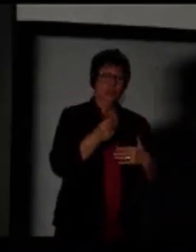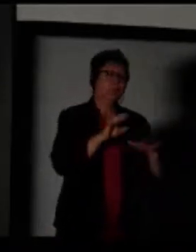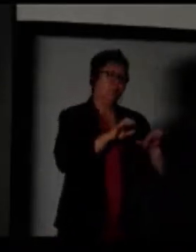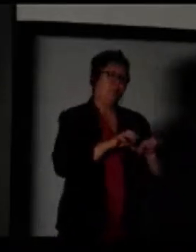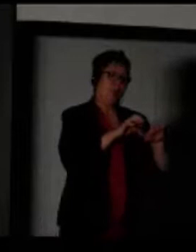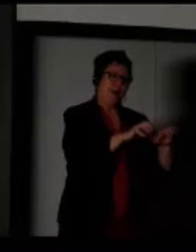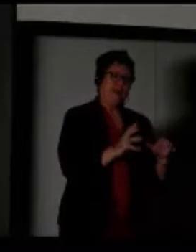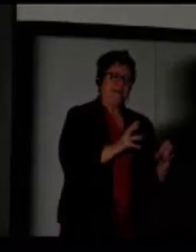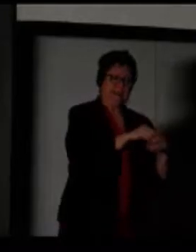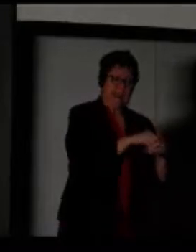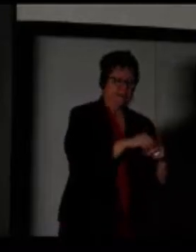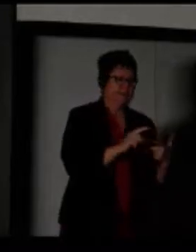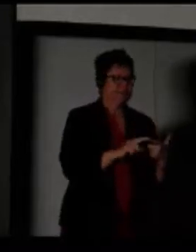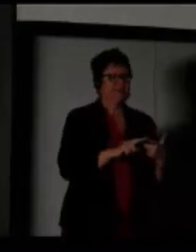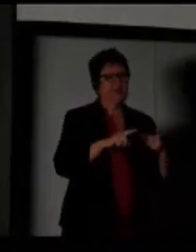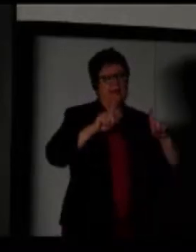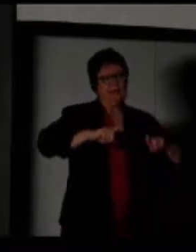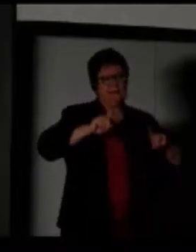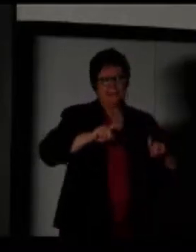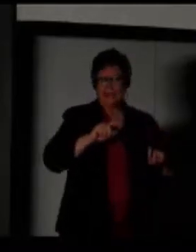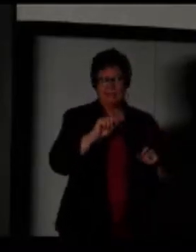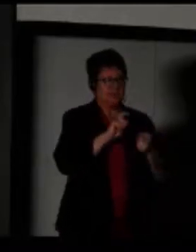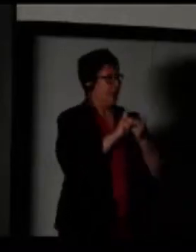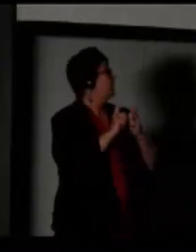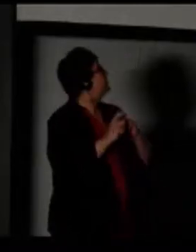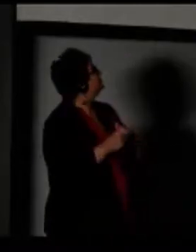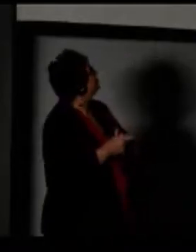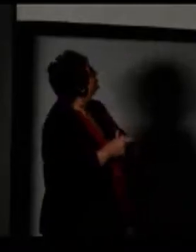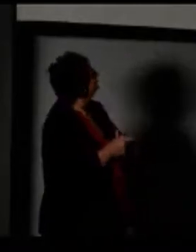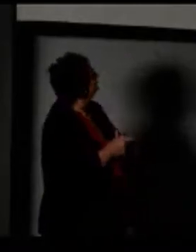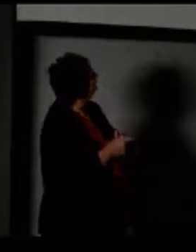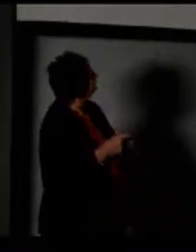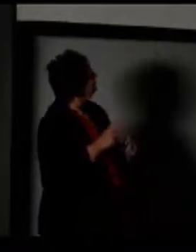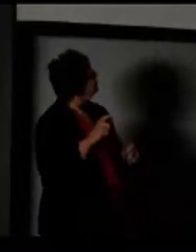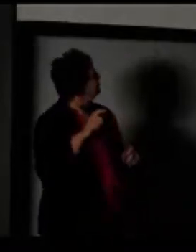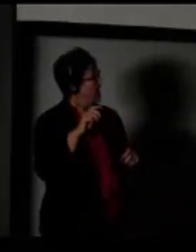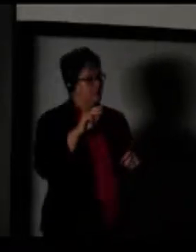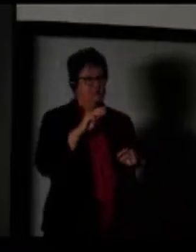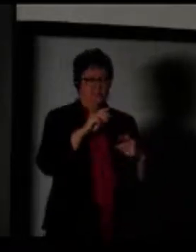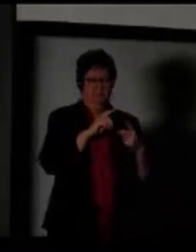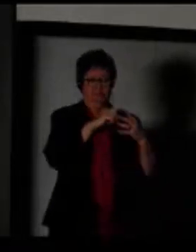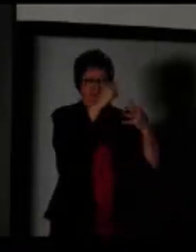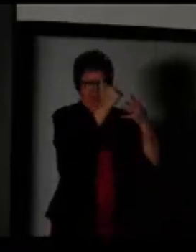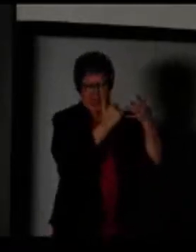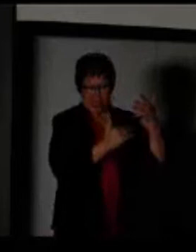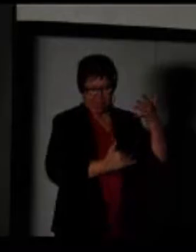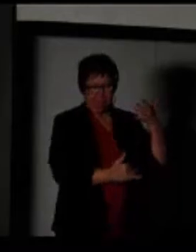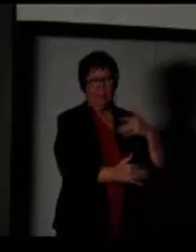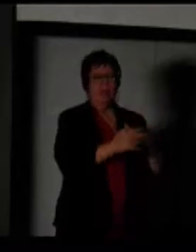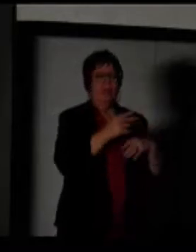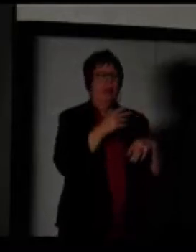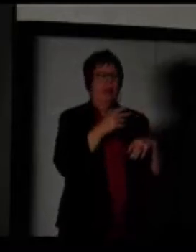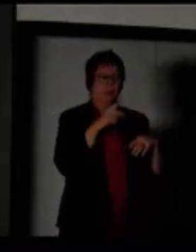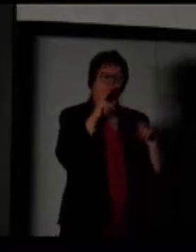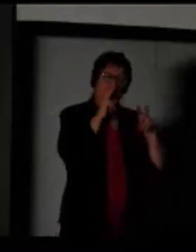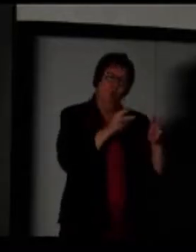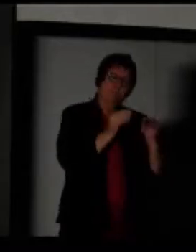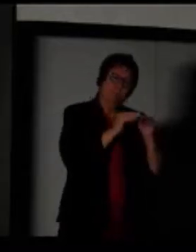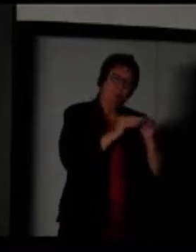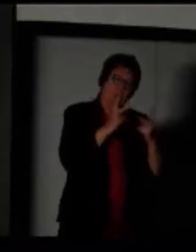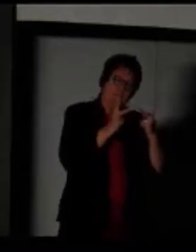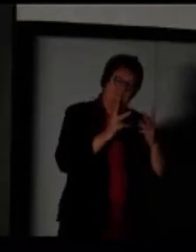plan. We're going to test and adjust more. And then we're going to engage planning and exhibition teams and looking at the visitor experience